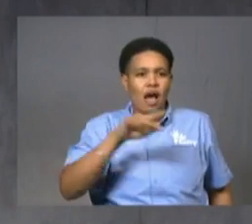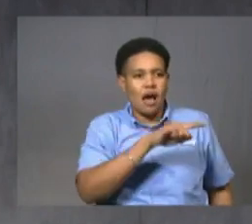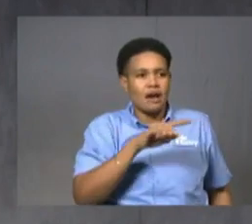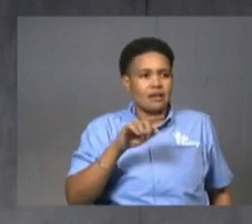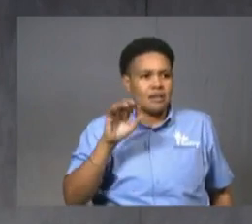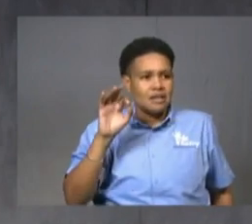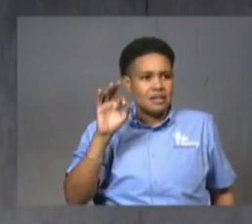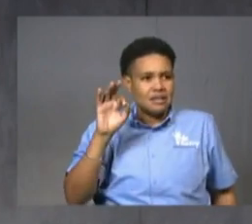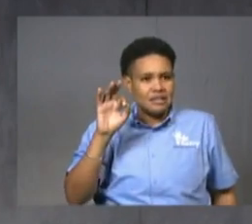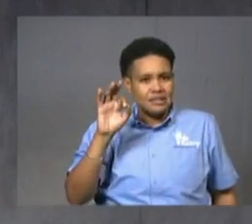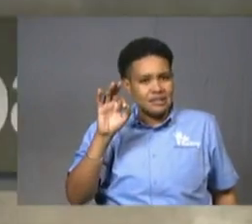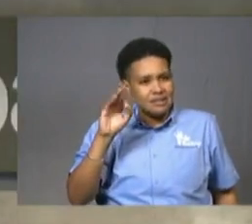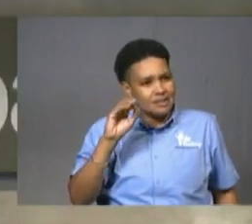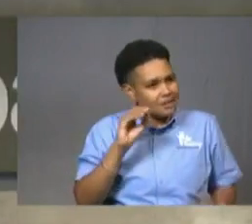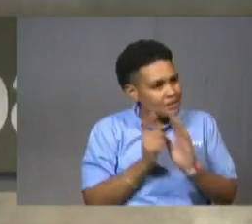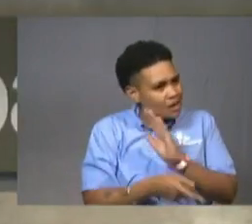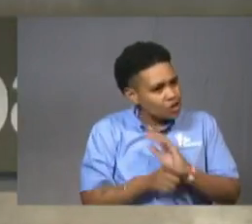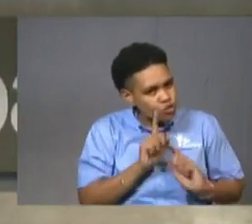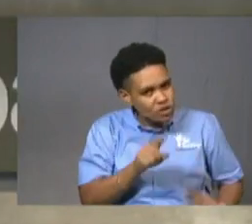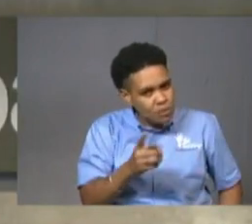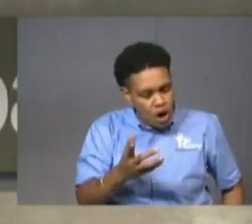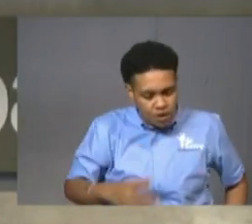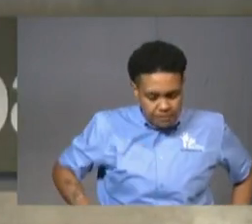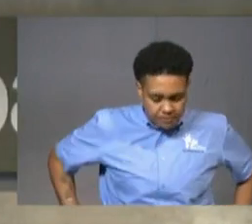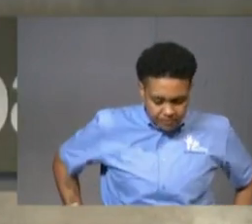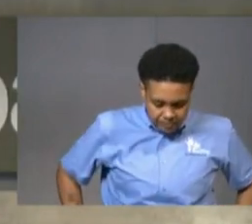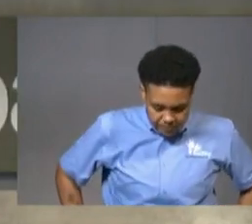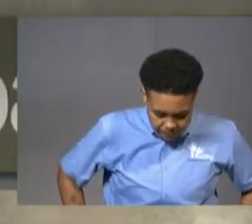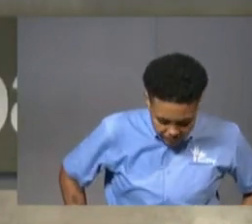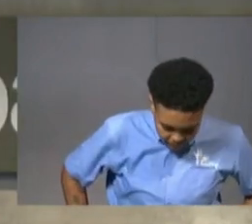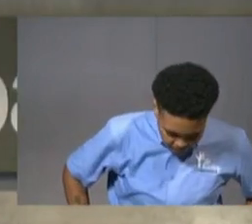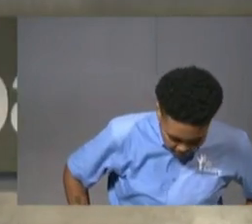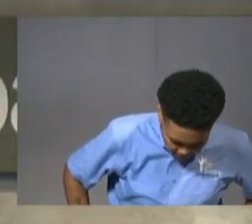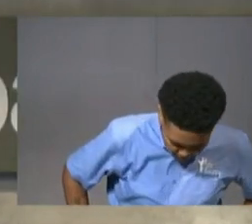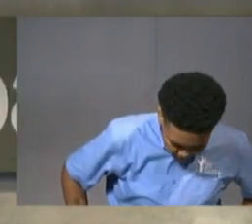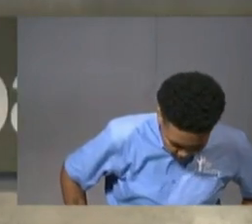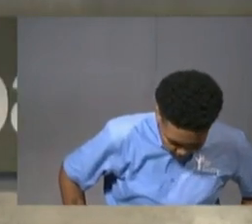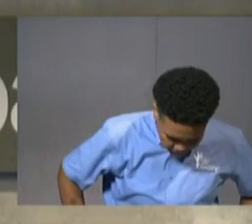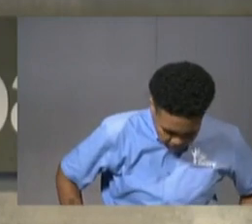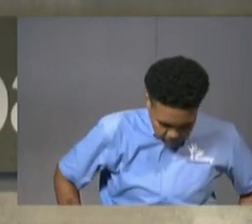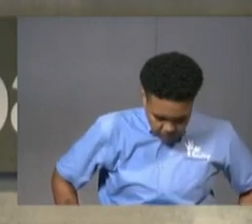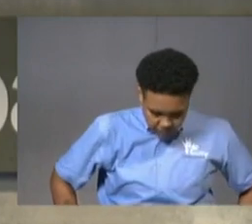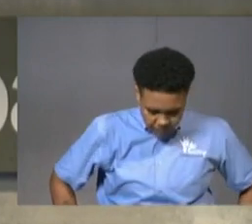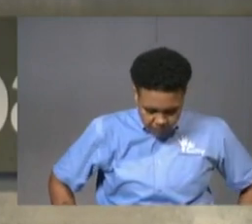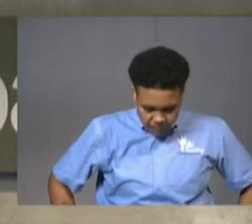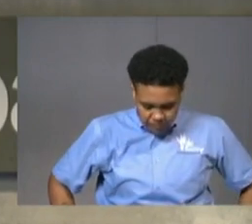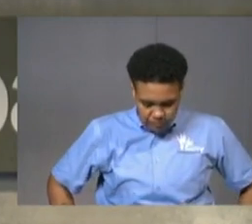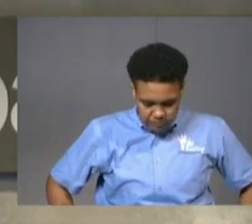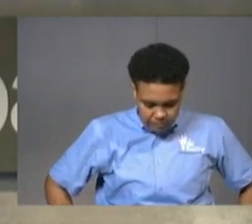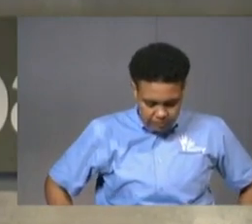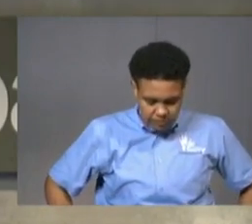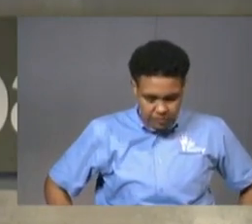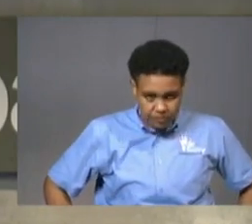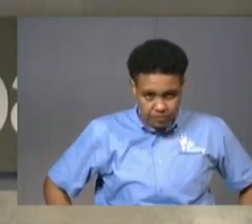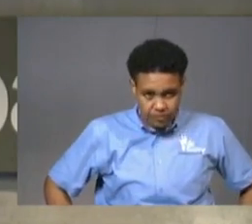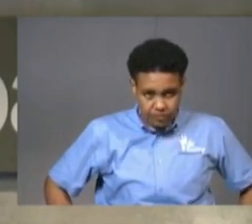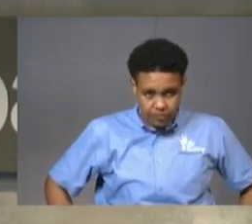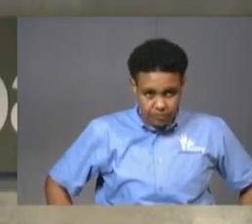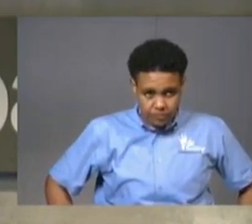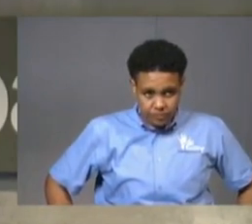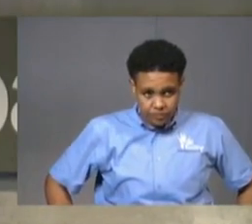respond. The Jamaica Labour Party administration believes in creating a